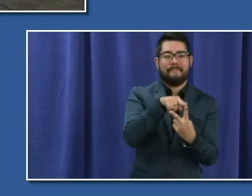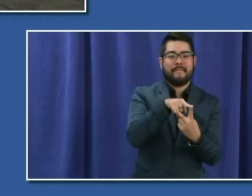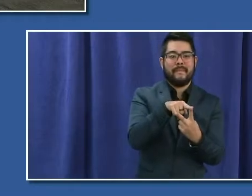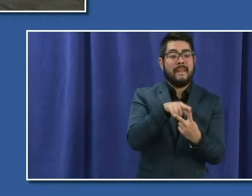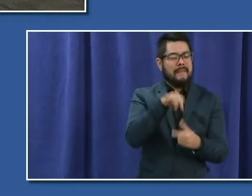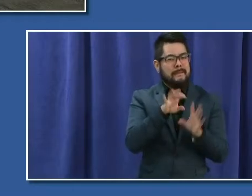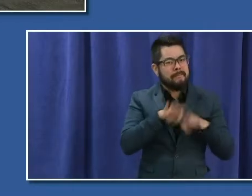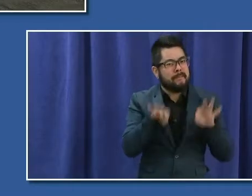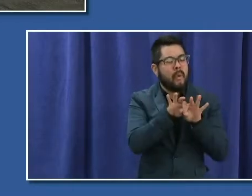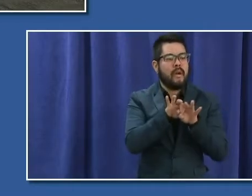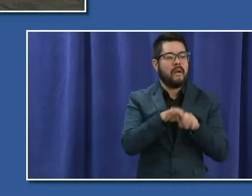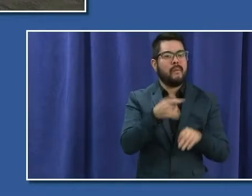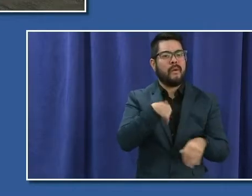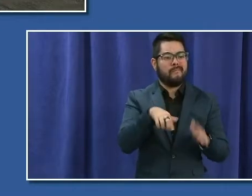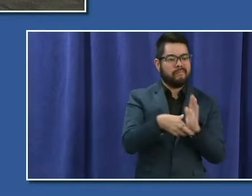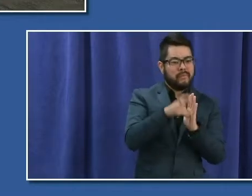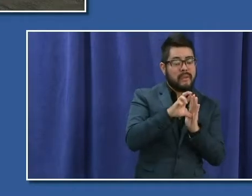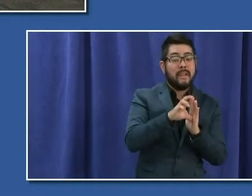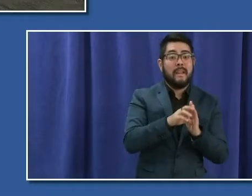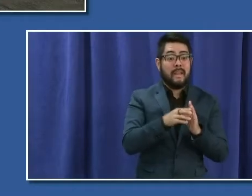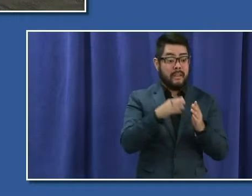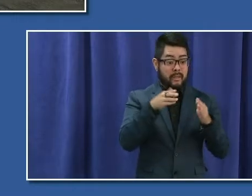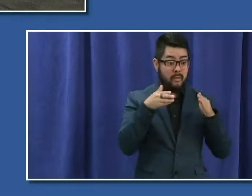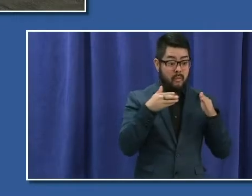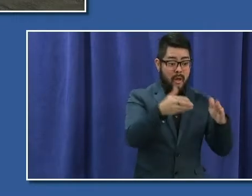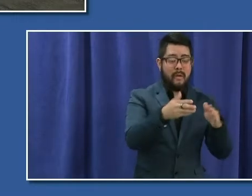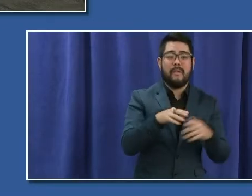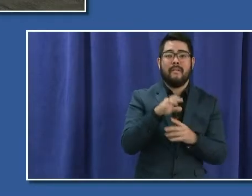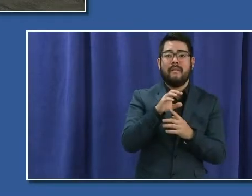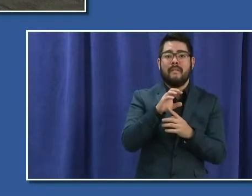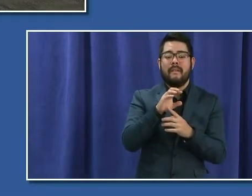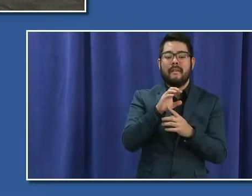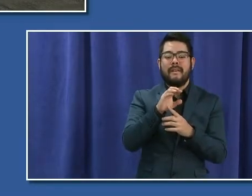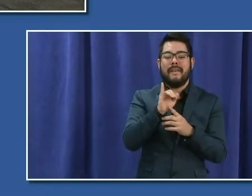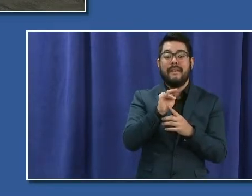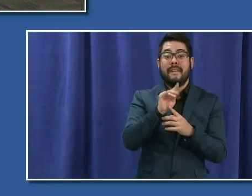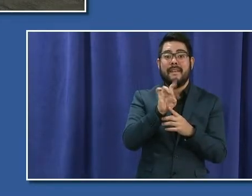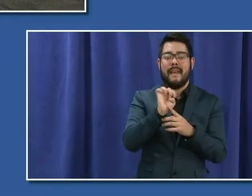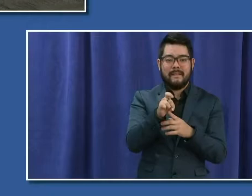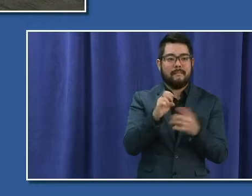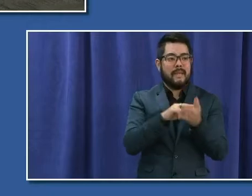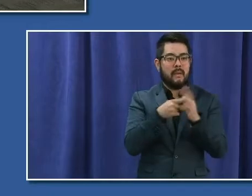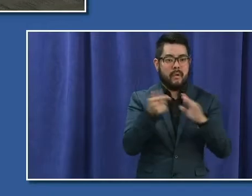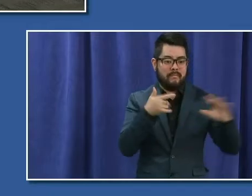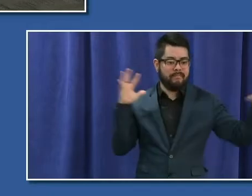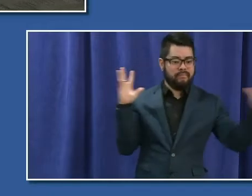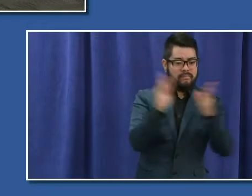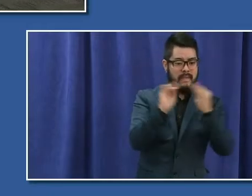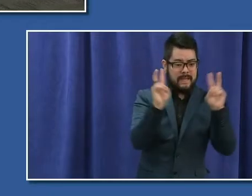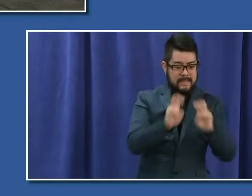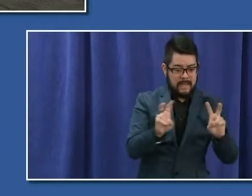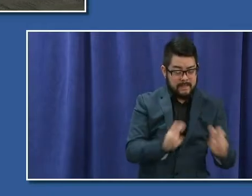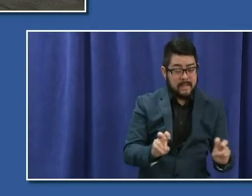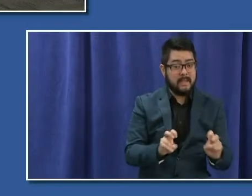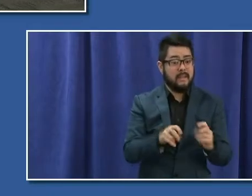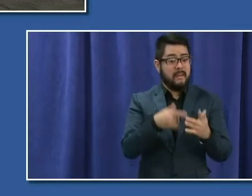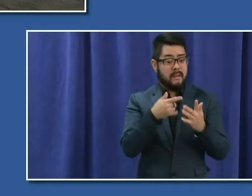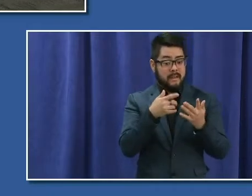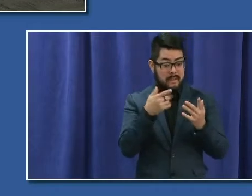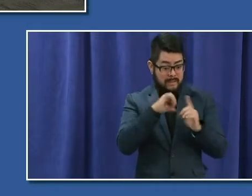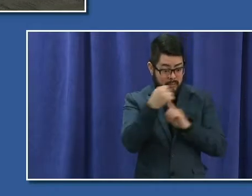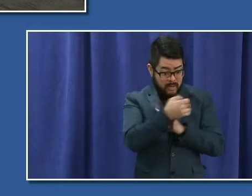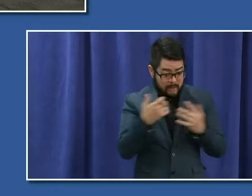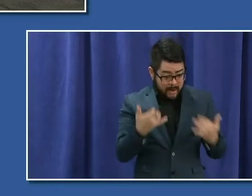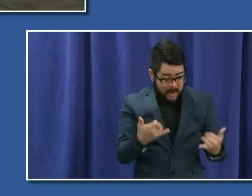we're looking at things like, I think you heard the pavement condition index. That is an assessment of all the pavement and what condition it's in and